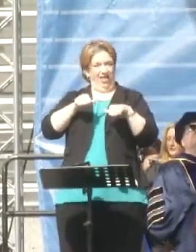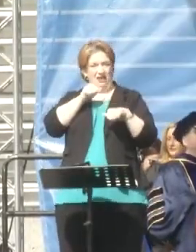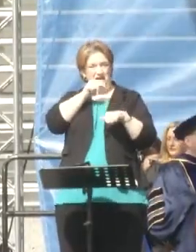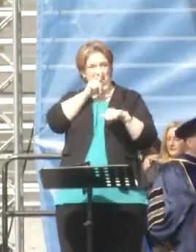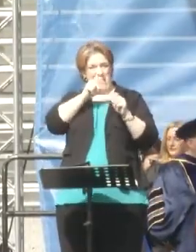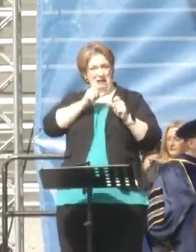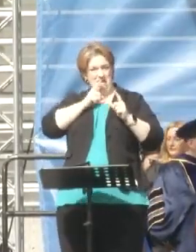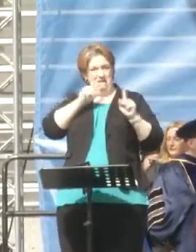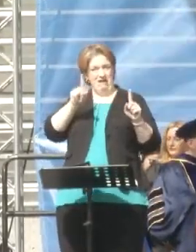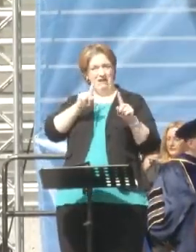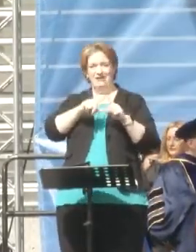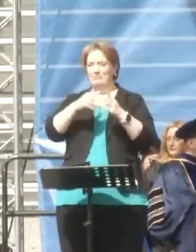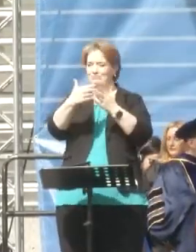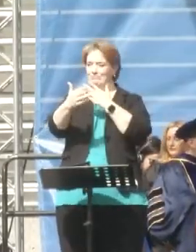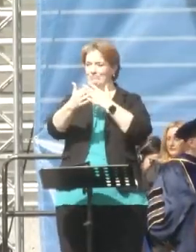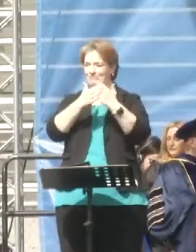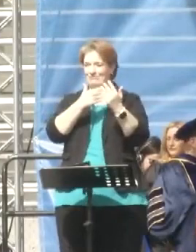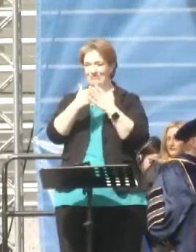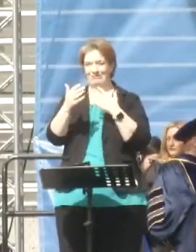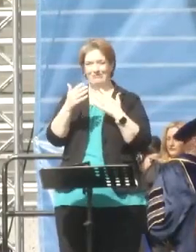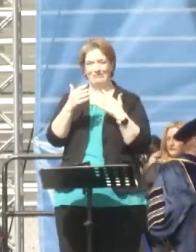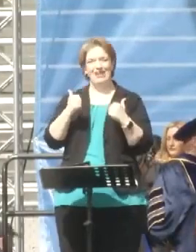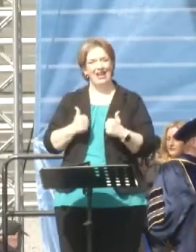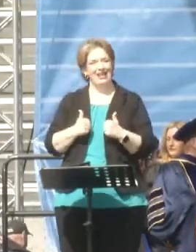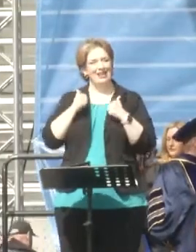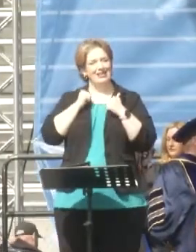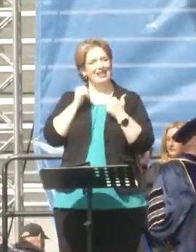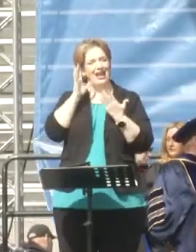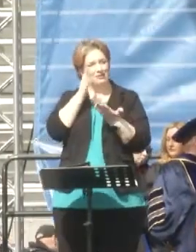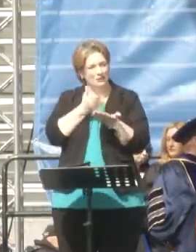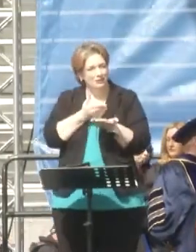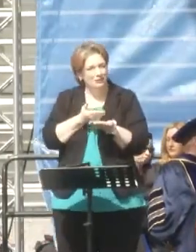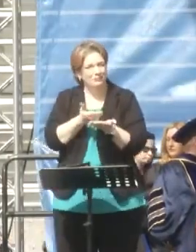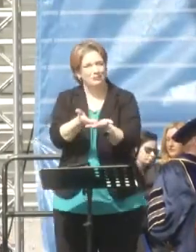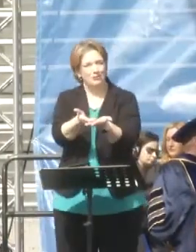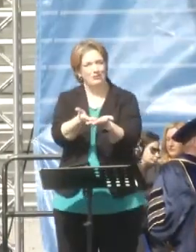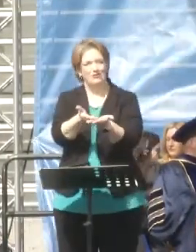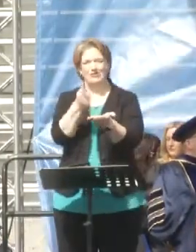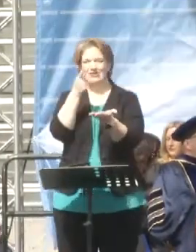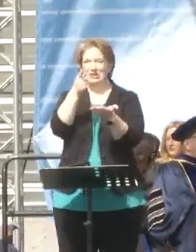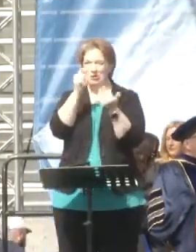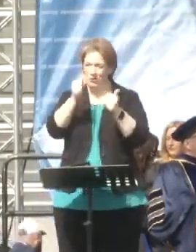has amazing ways of showing you that you are capable of overcoming.